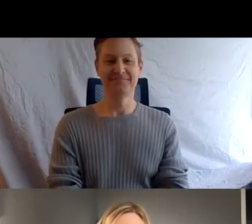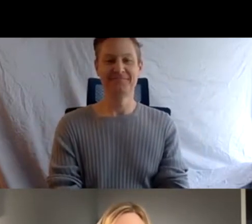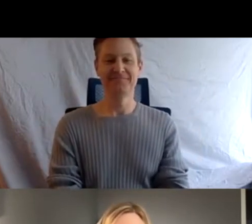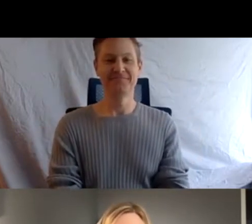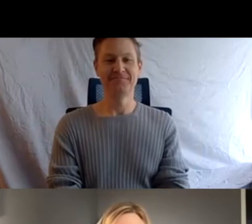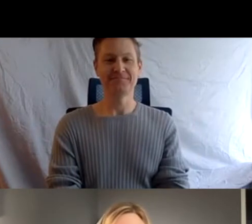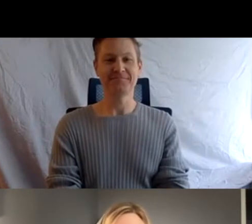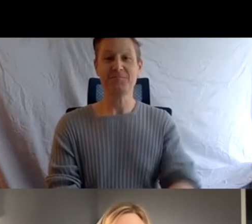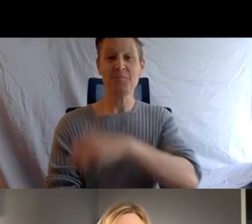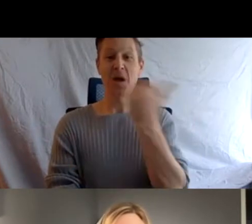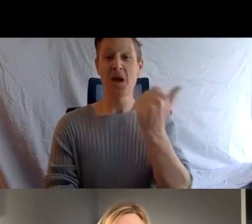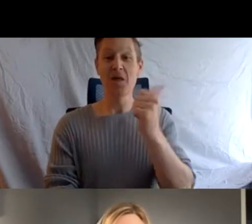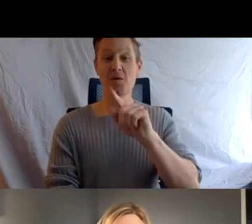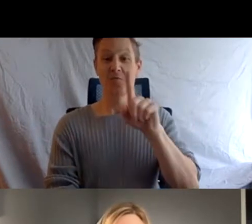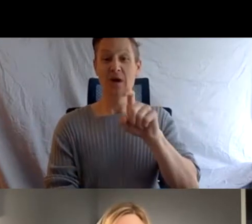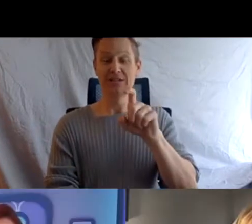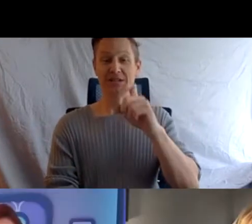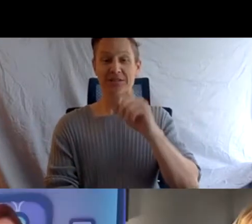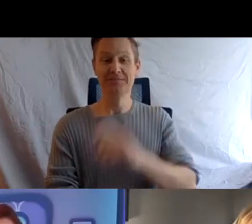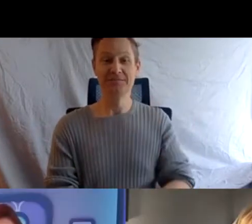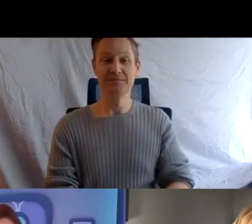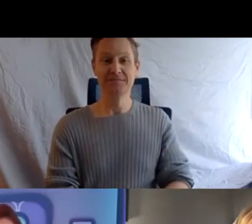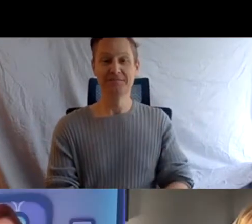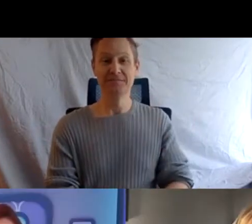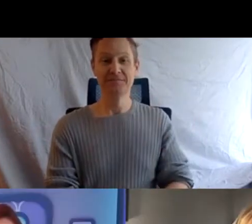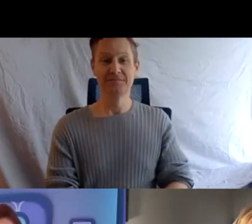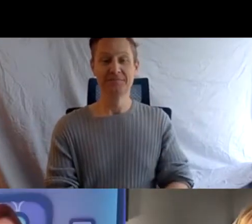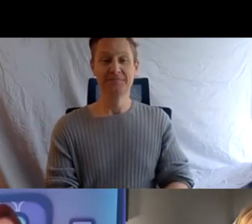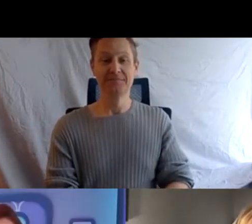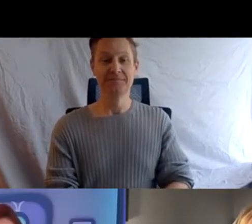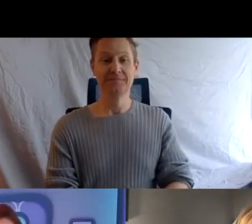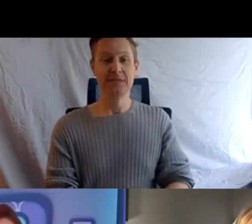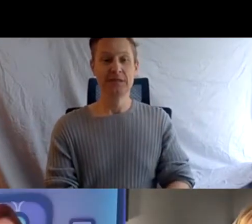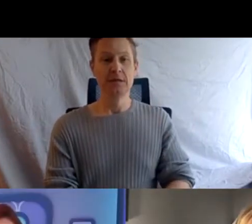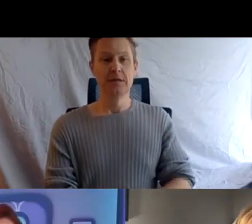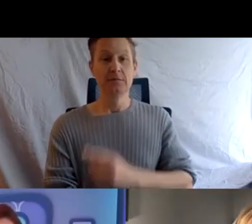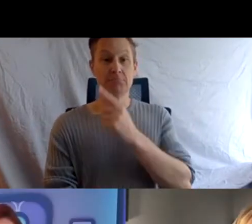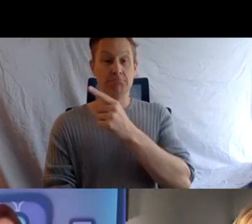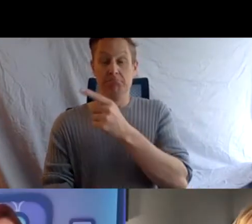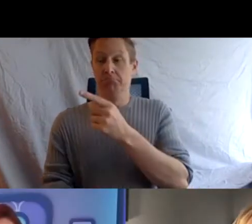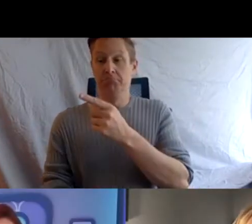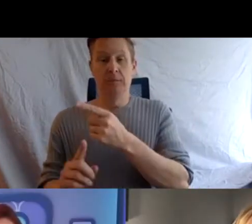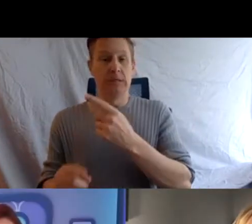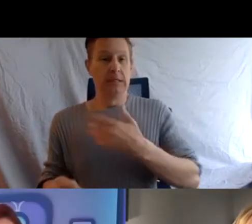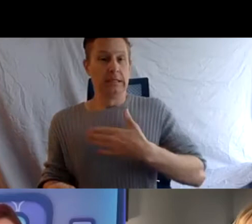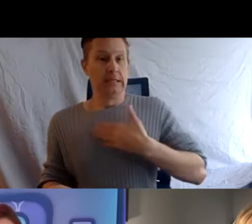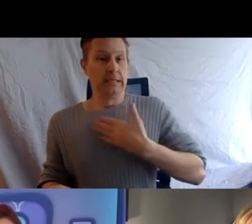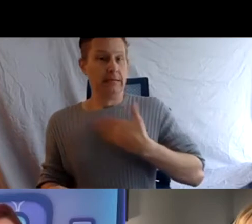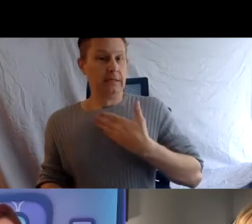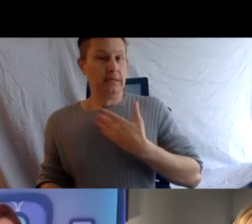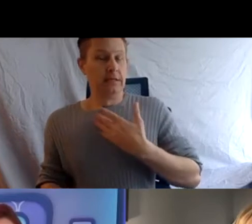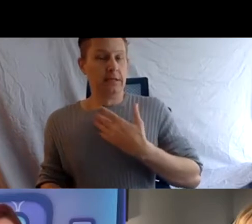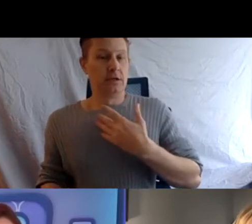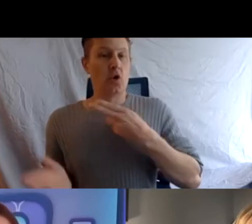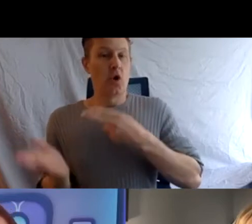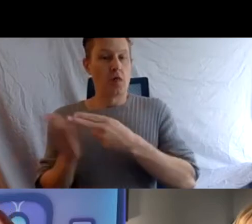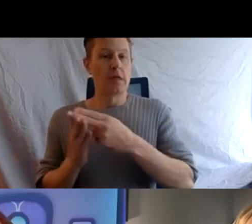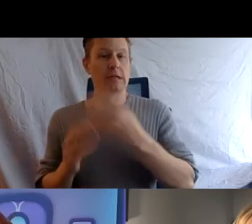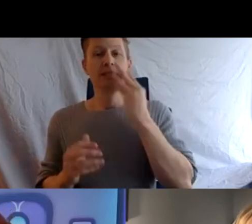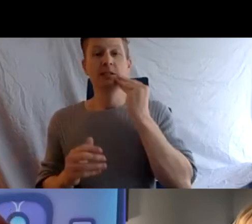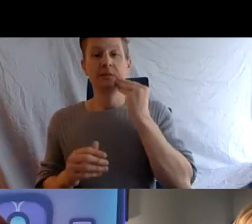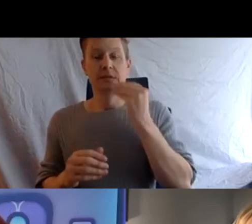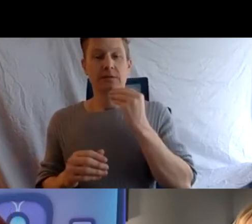So another question that came in, it says, they're thrilled that the life and personal authentic experience is being